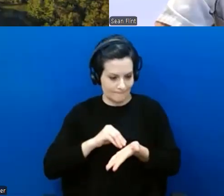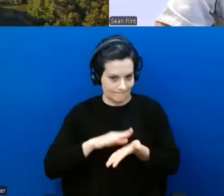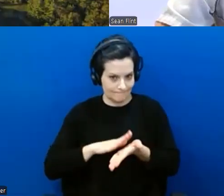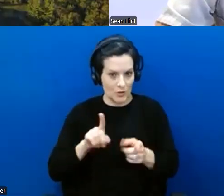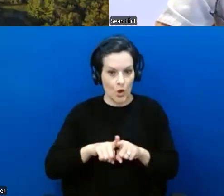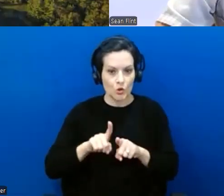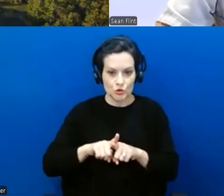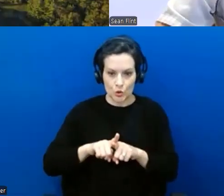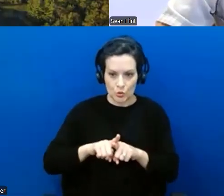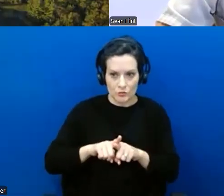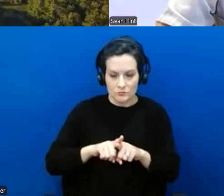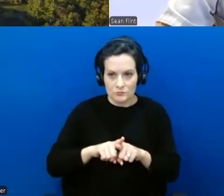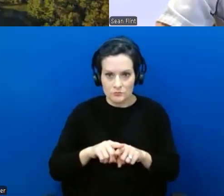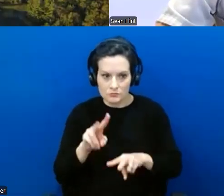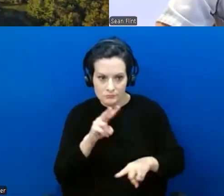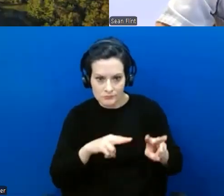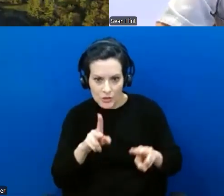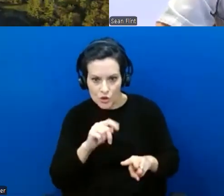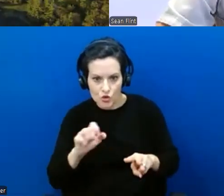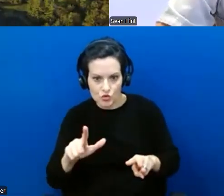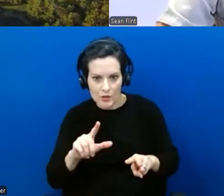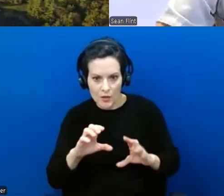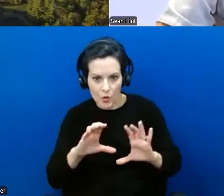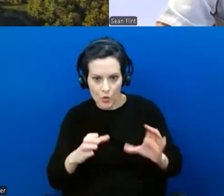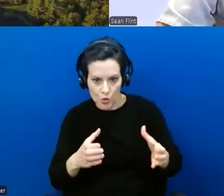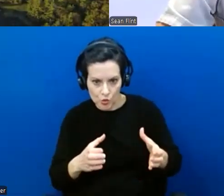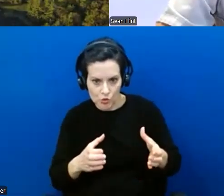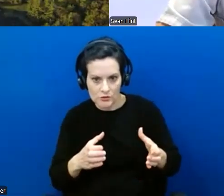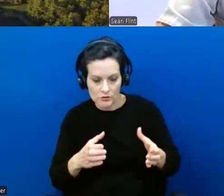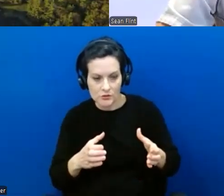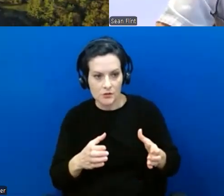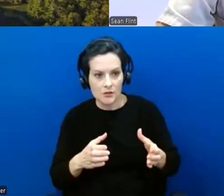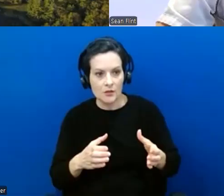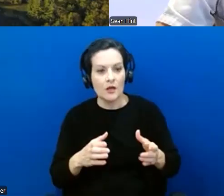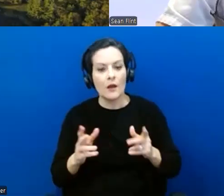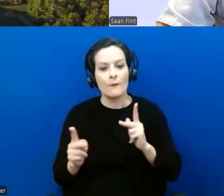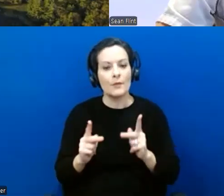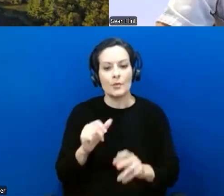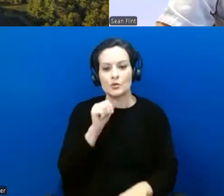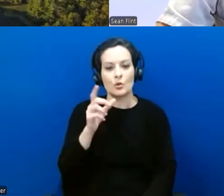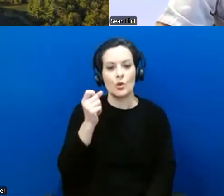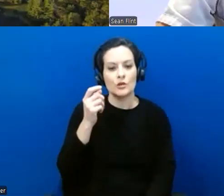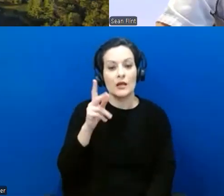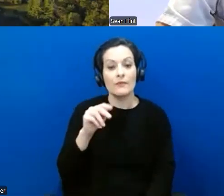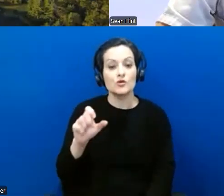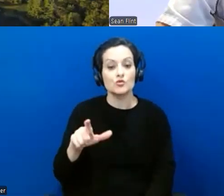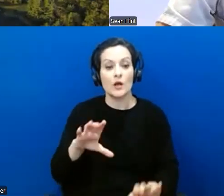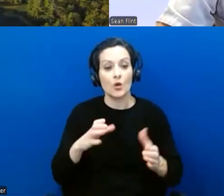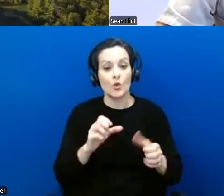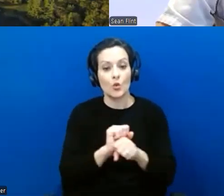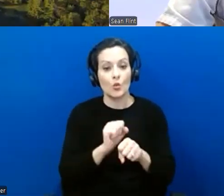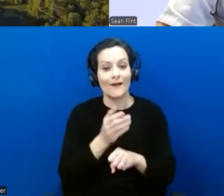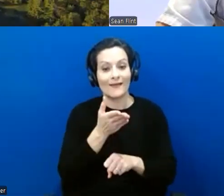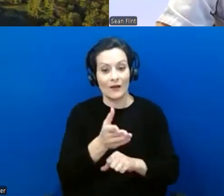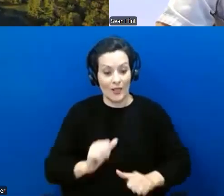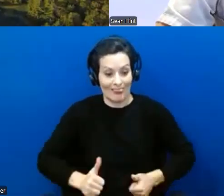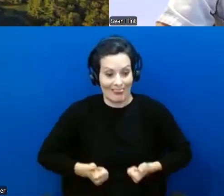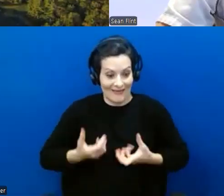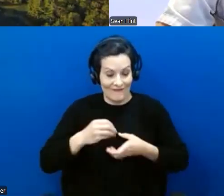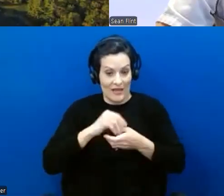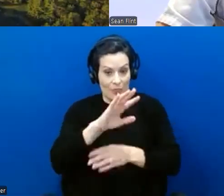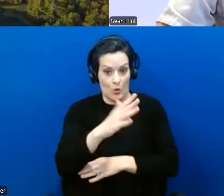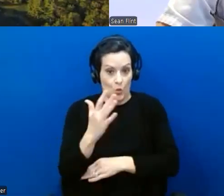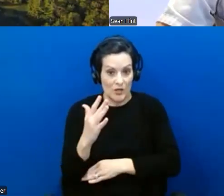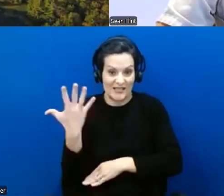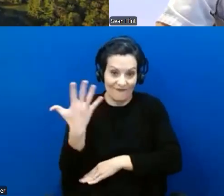scenes snippets of the trail crews, because I think something that people don't understand is the trail crews who worked on that project were living in the woods for 5 days